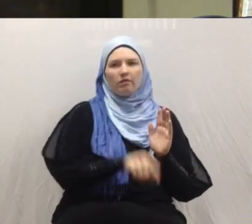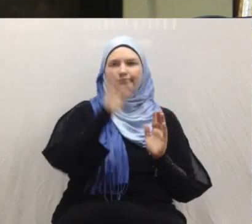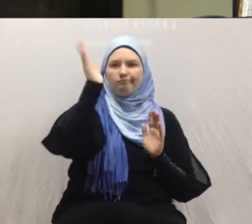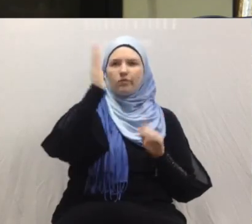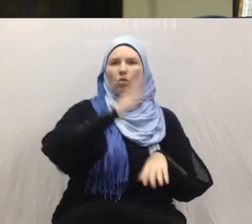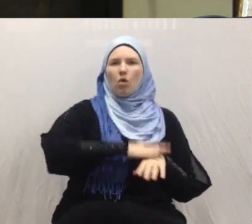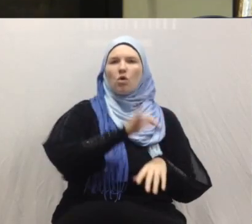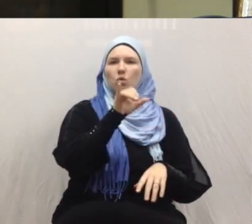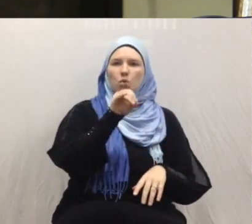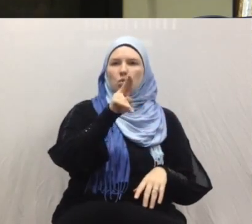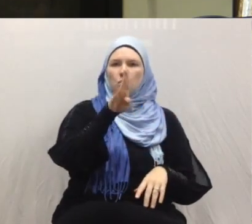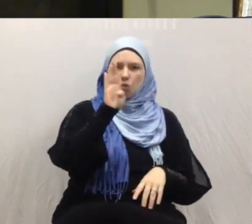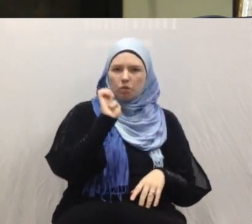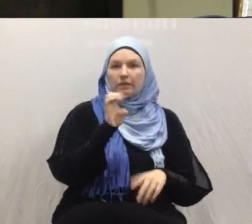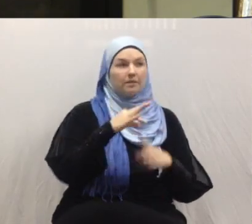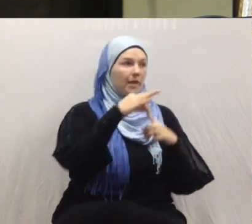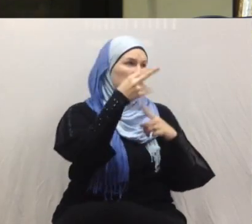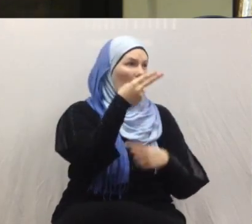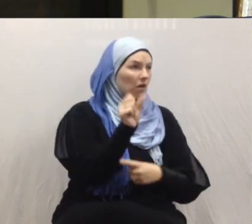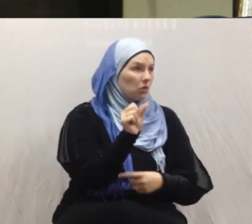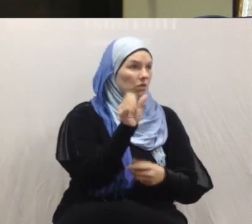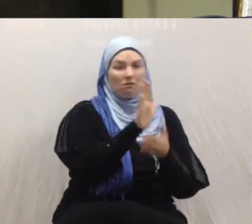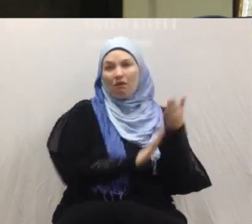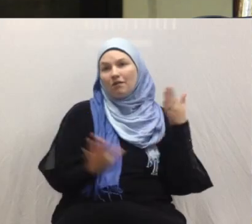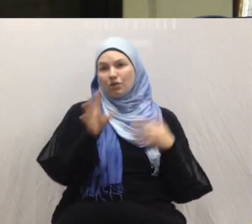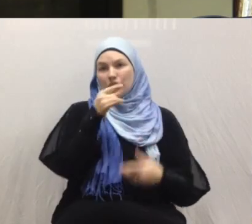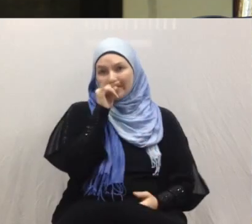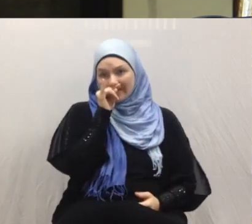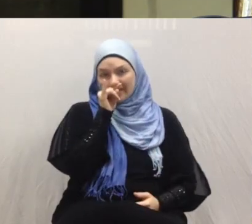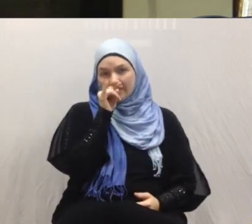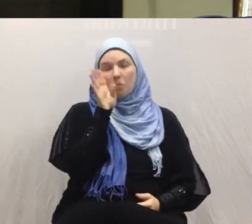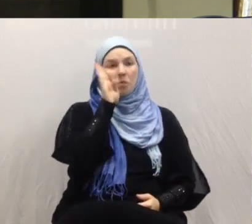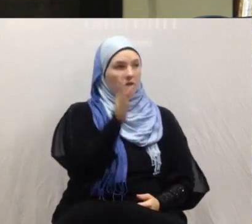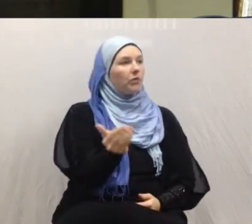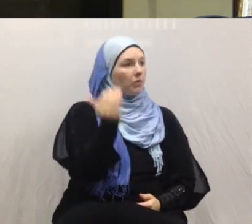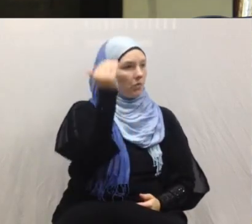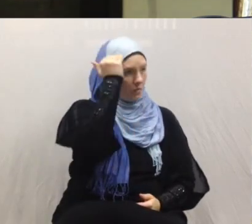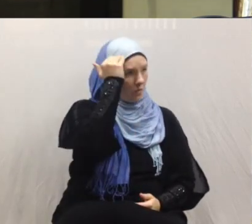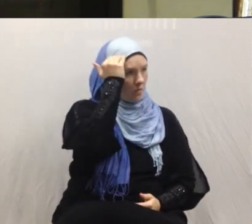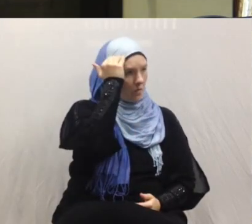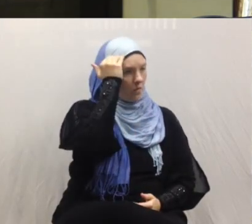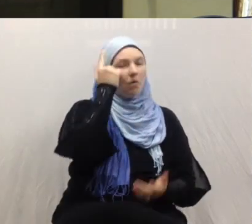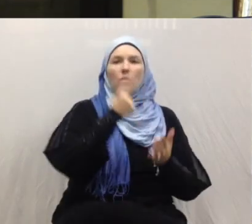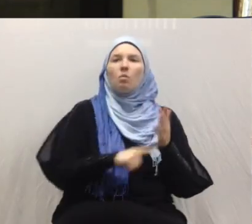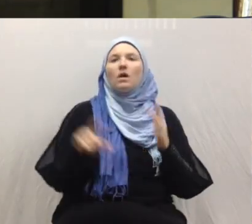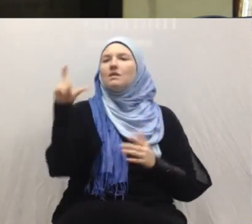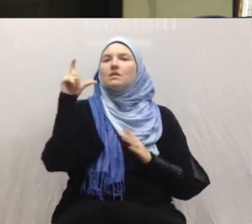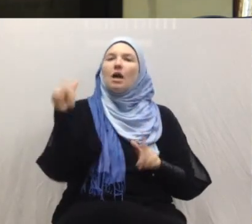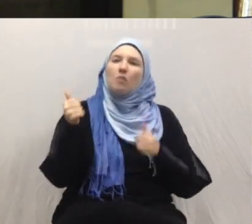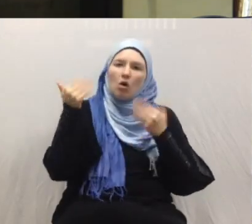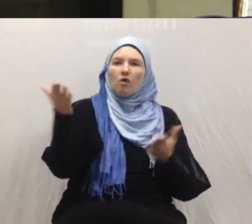your children, especially high school and college kids, would know what Islam offered the